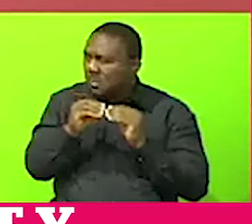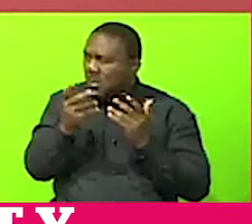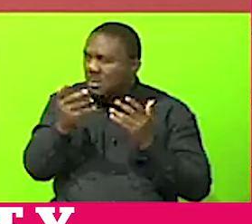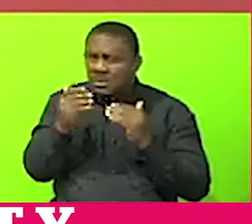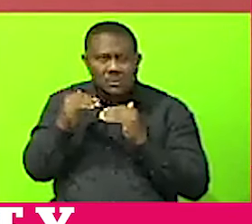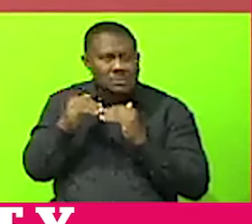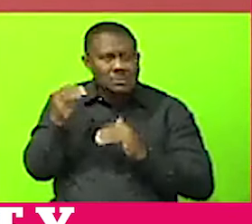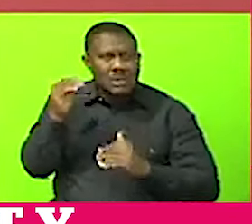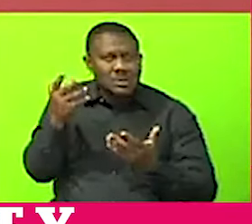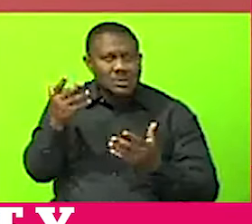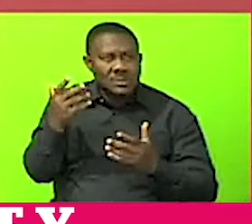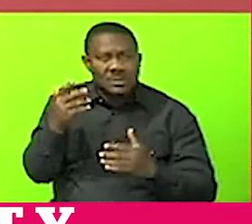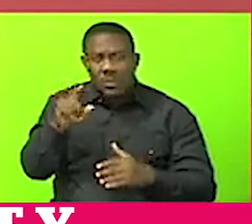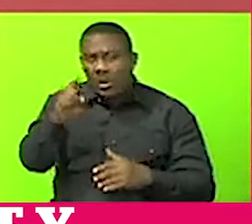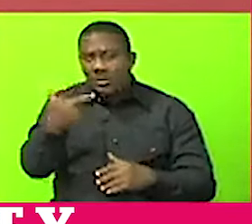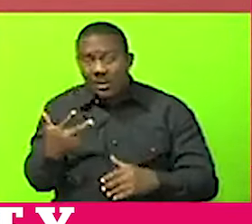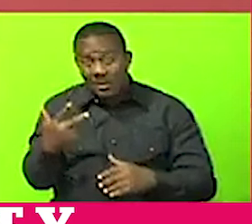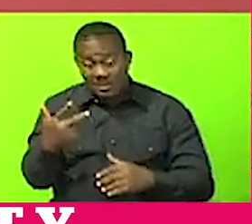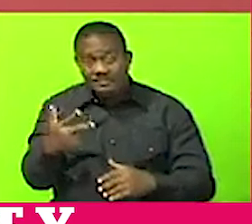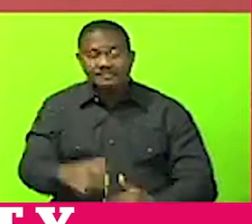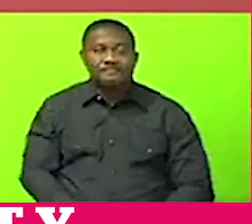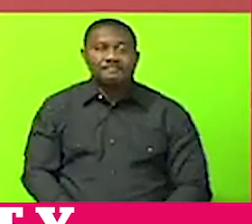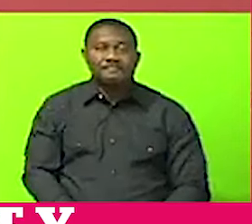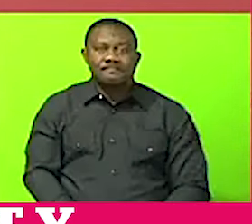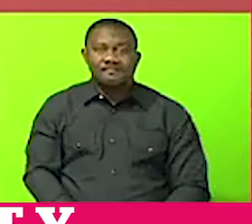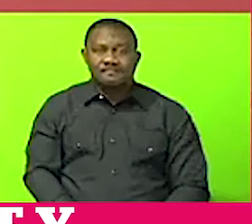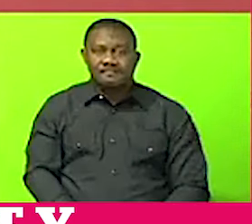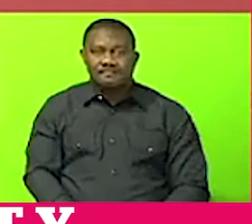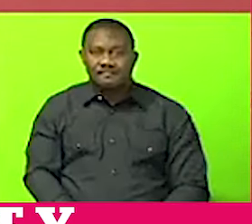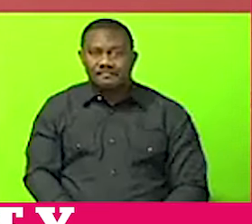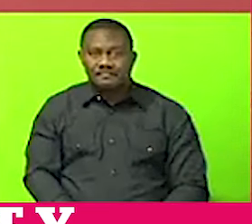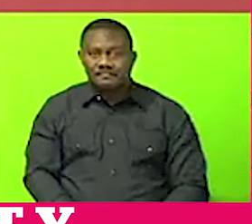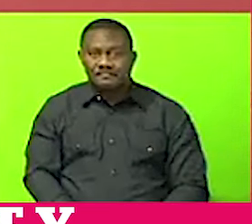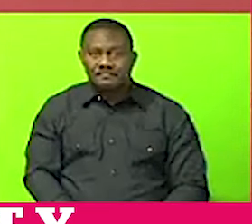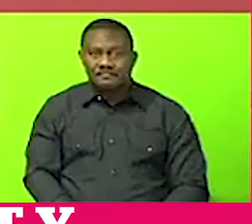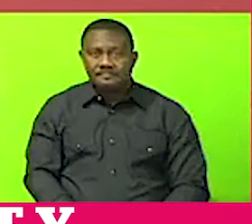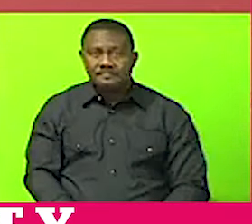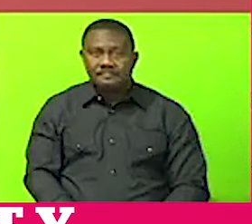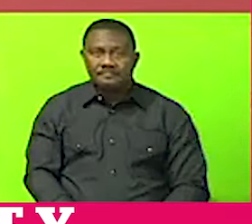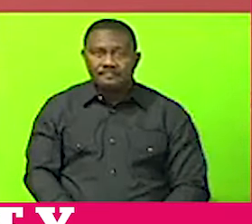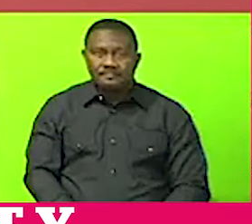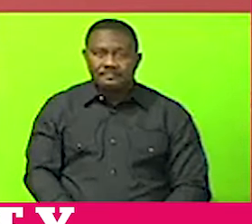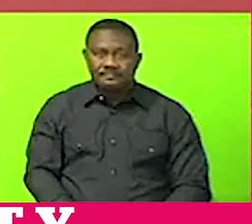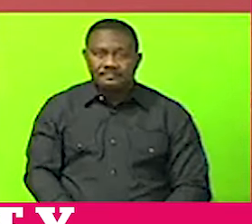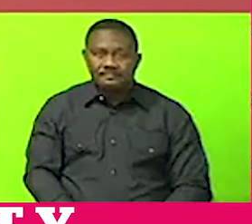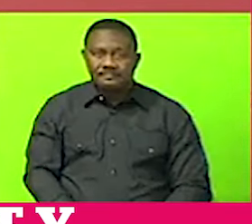is far above one3 of the members of